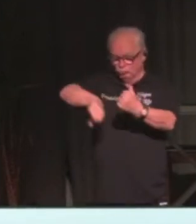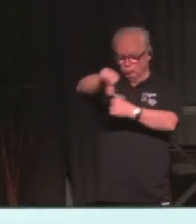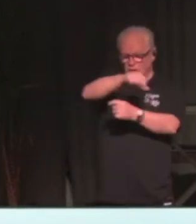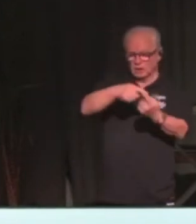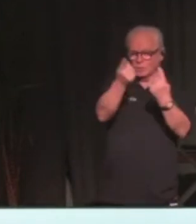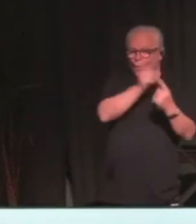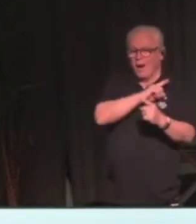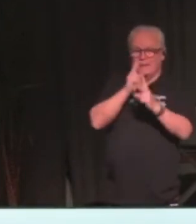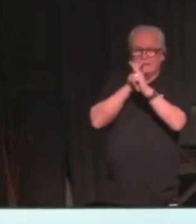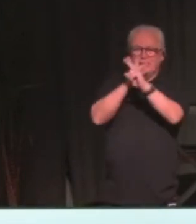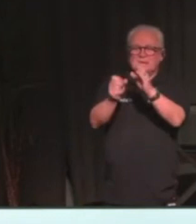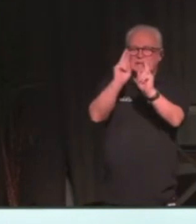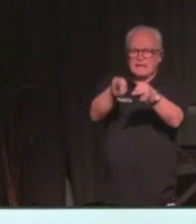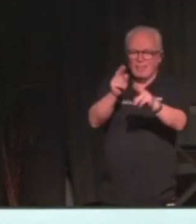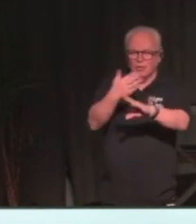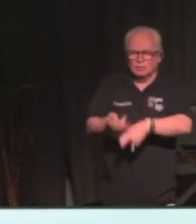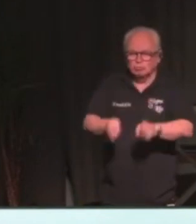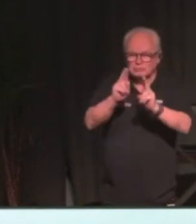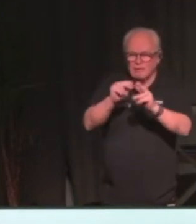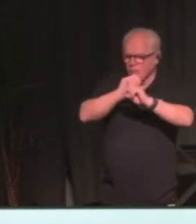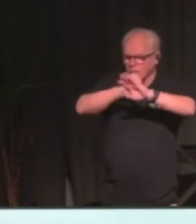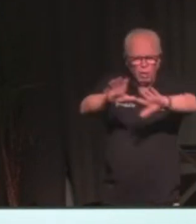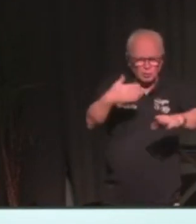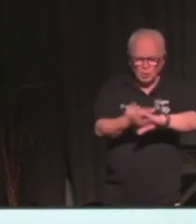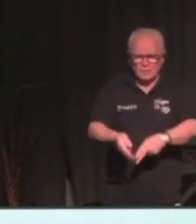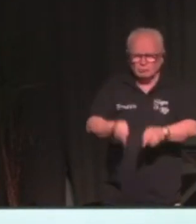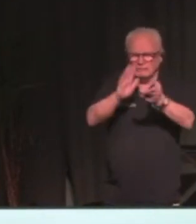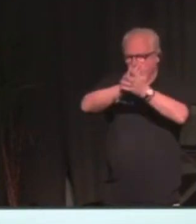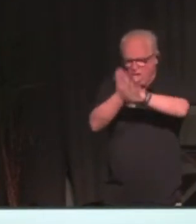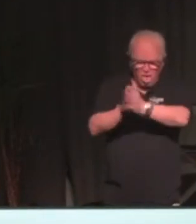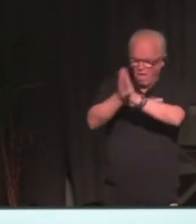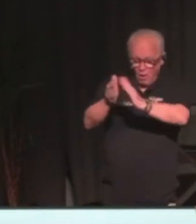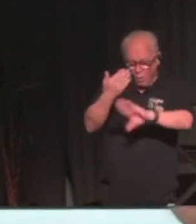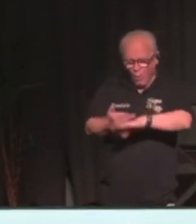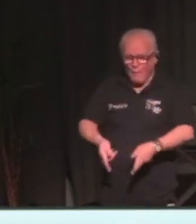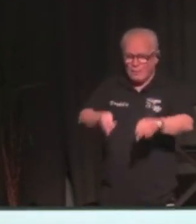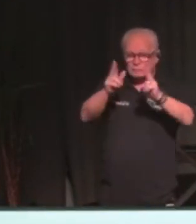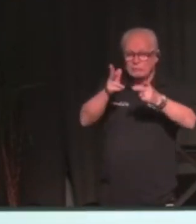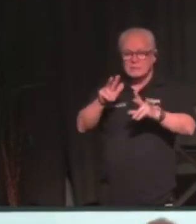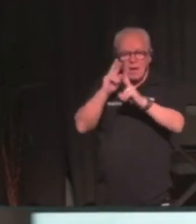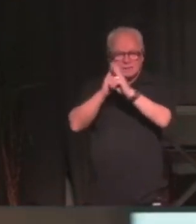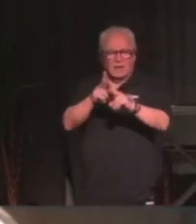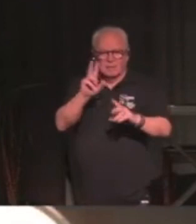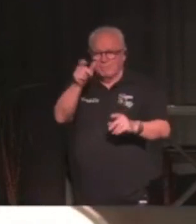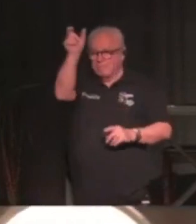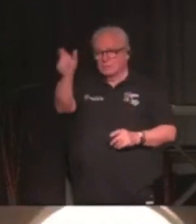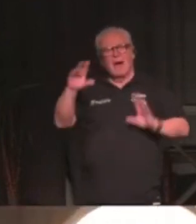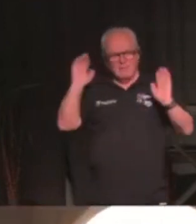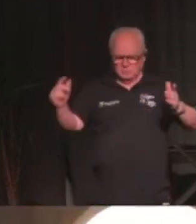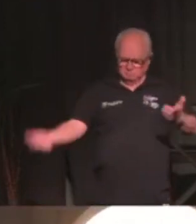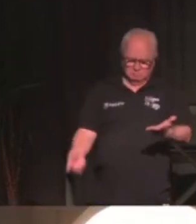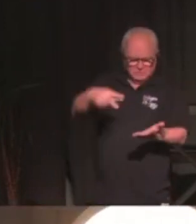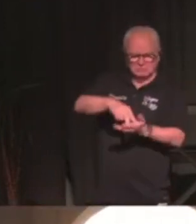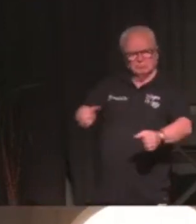it is causing death, it's causing loss, and it's causing destruction on our streets. And somebody has to make a